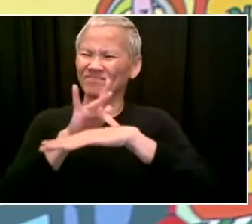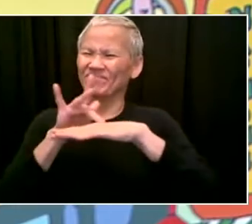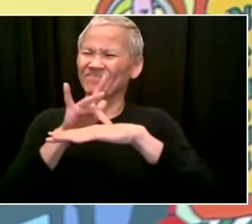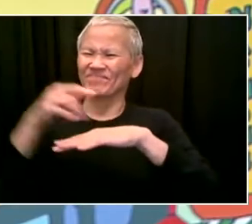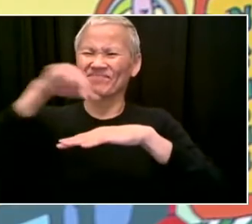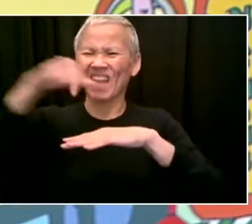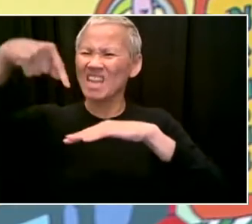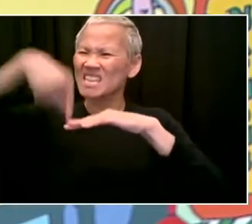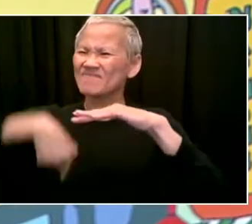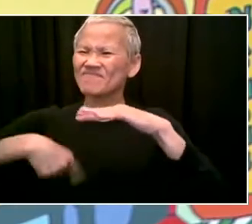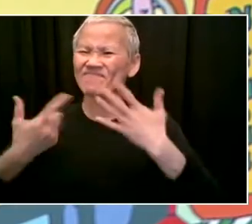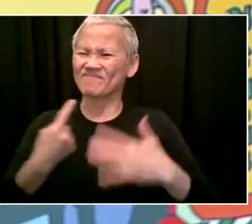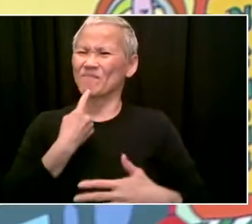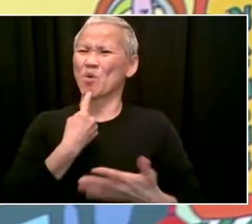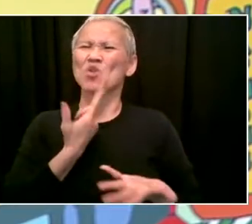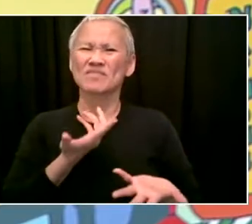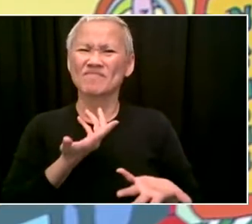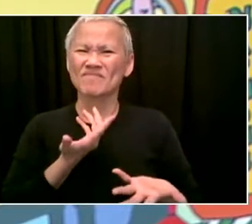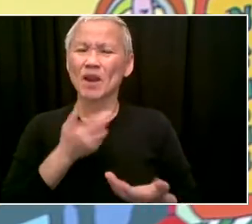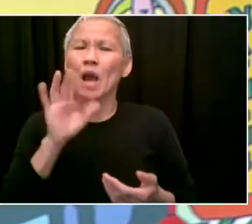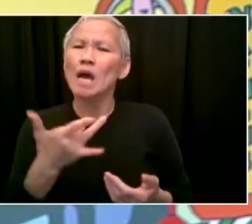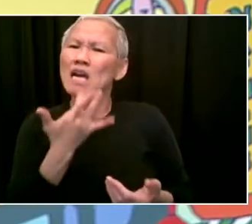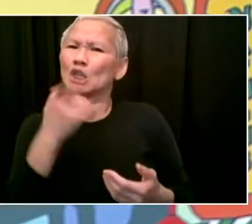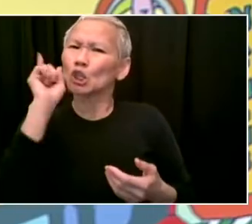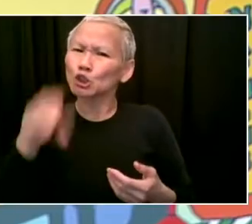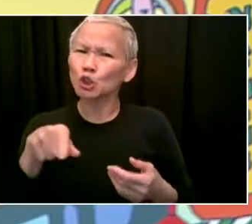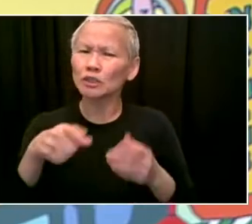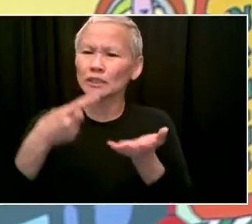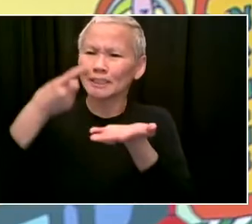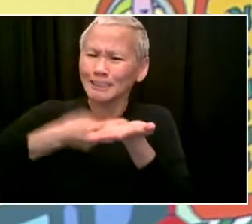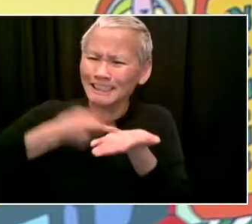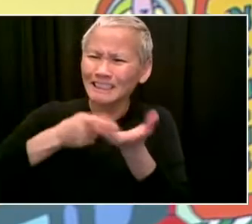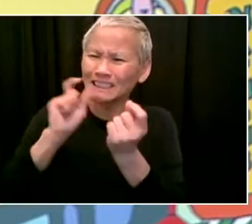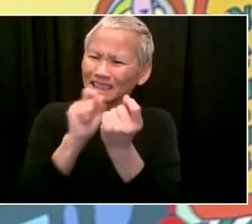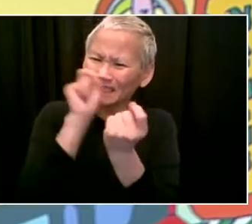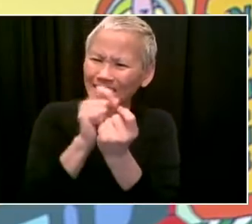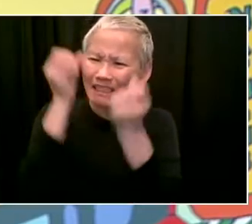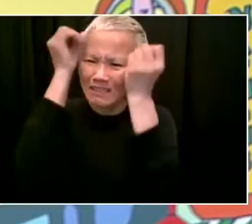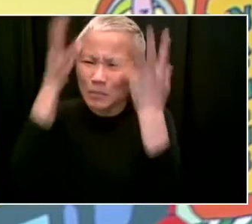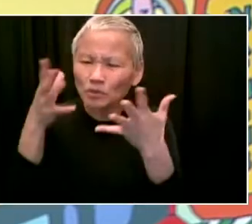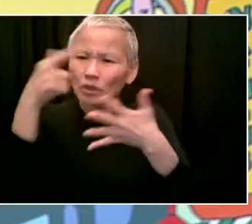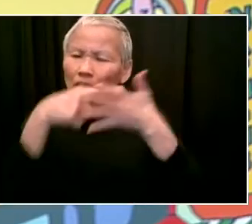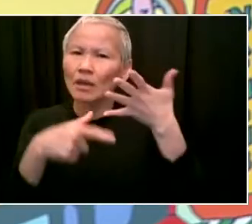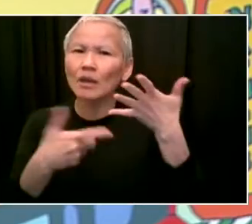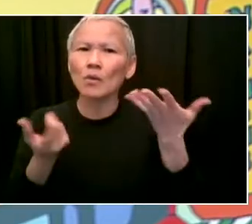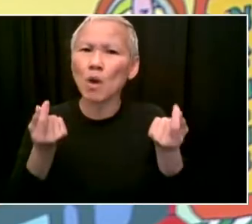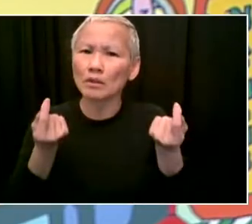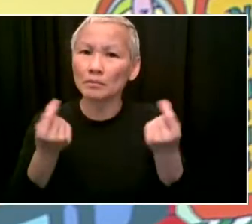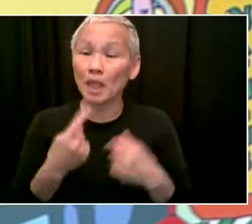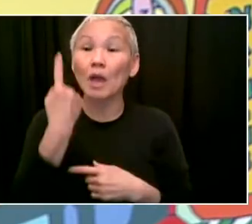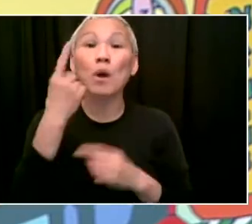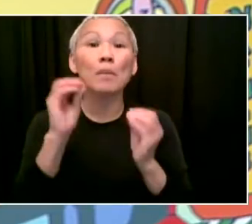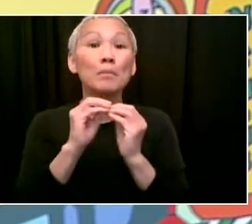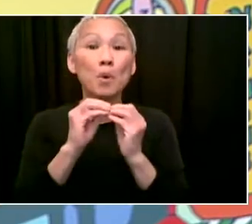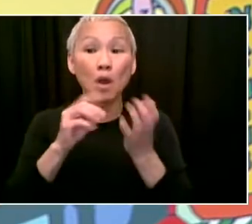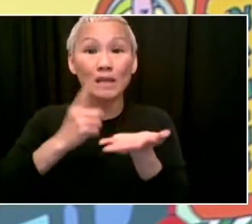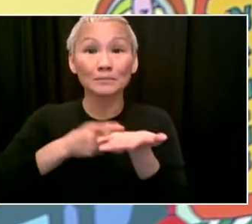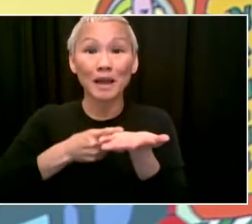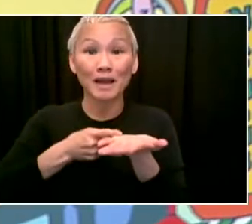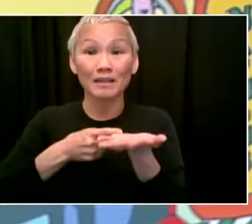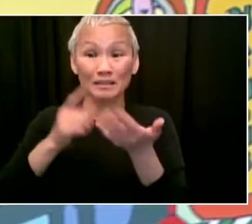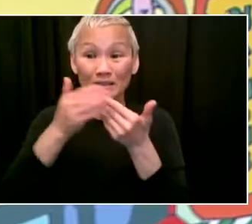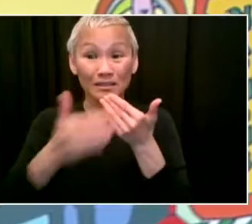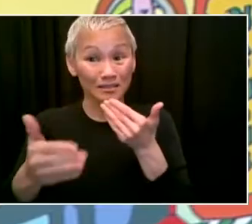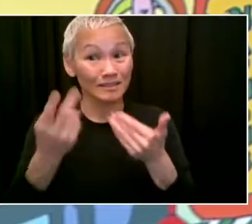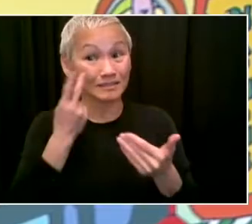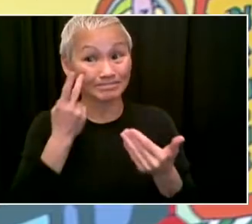the candidates talk? We have one more in-person debate left. And what would you like to see them discuss? Okay, it's a very fair question. Look, I first of all